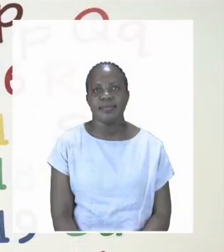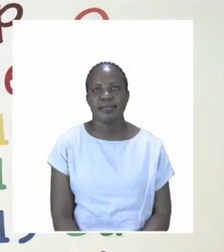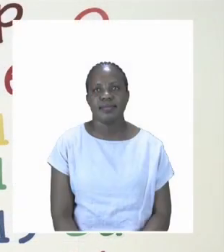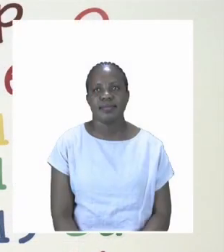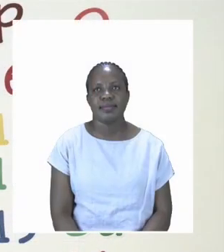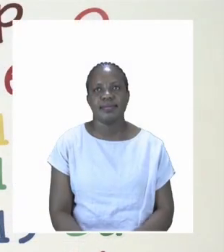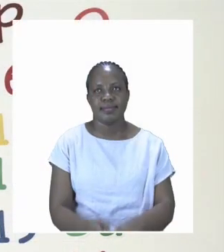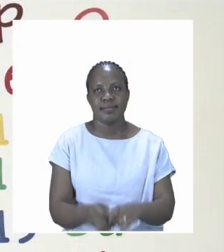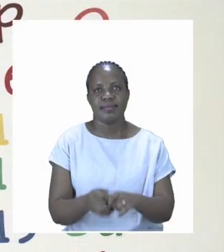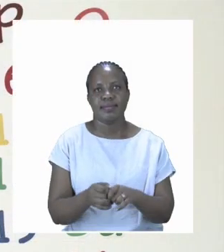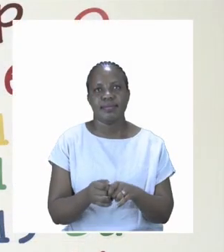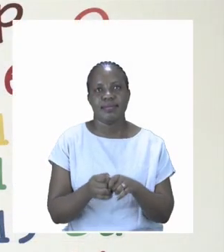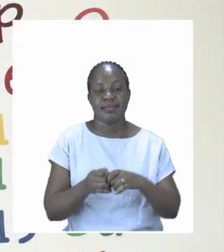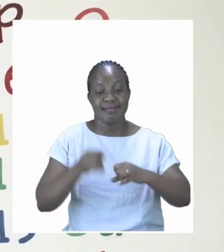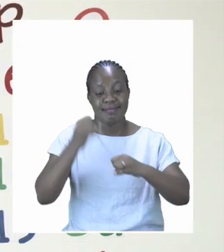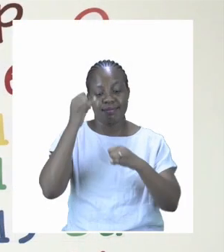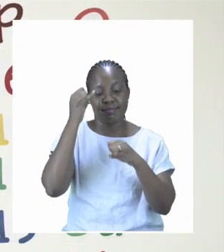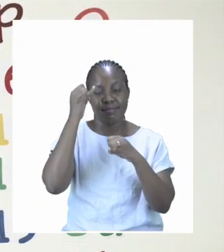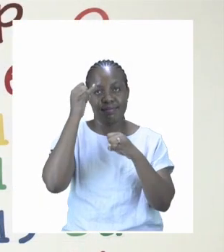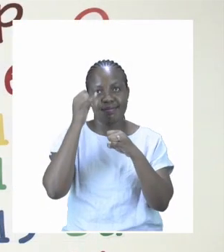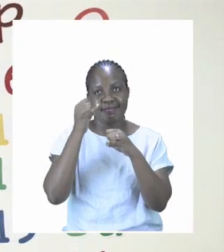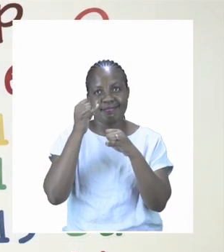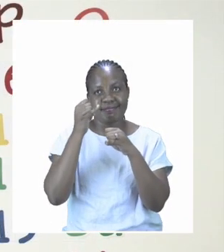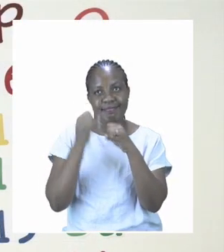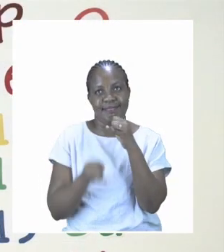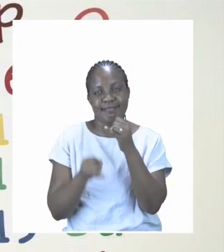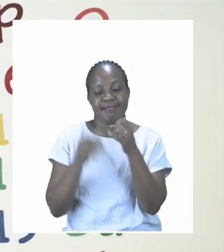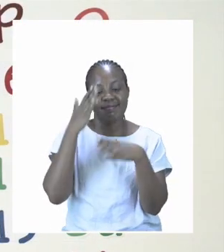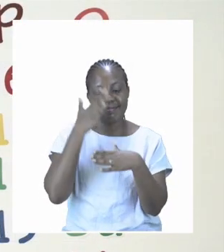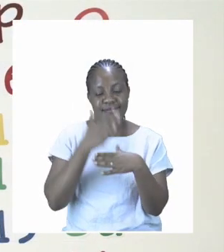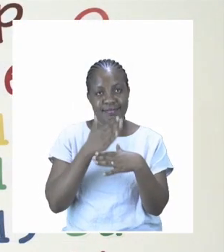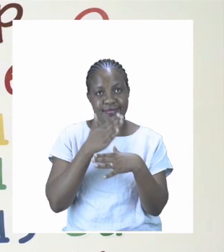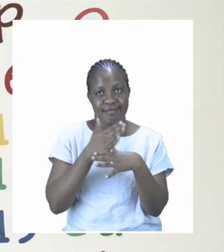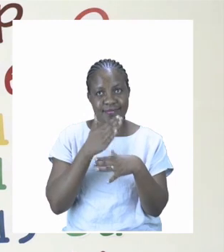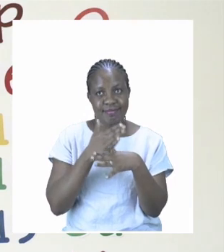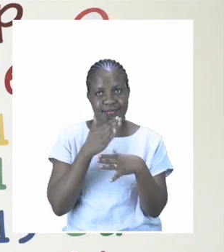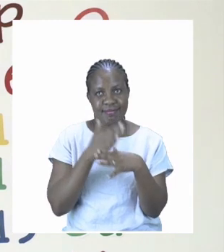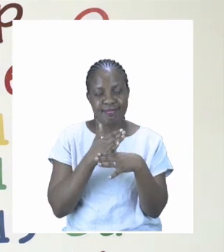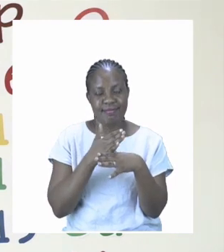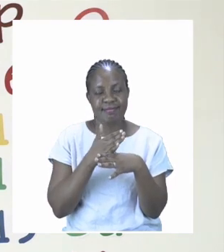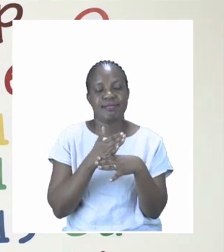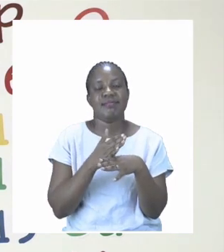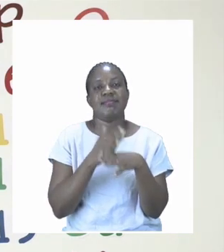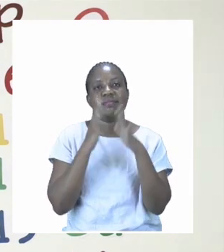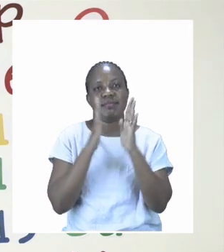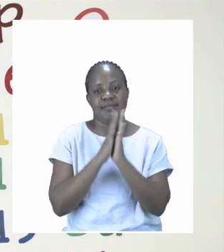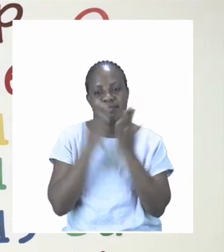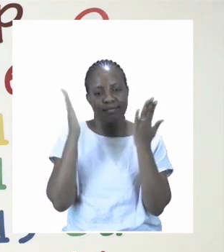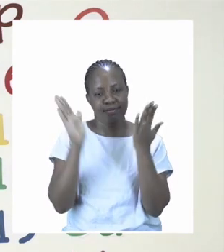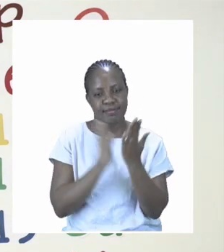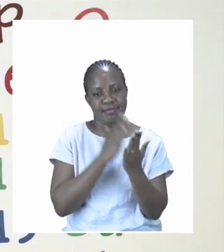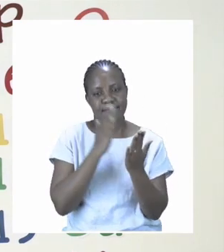For our final exercise for this lesson, please turn to page 5.